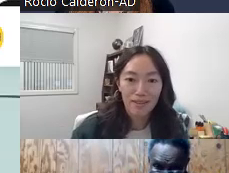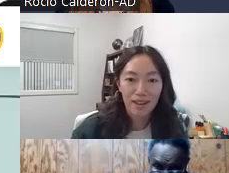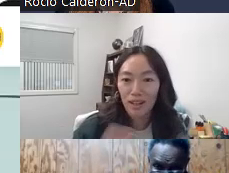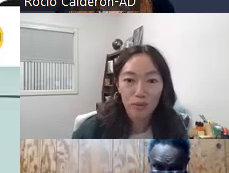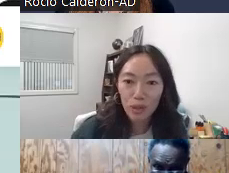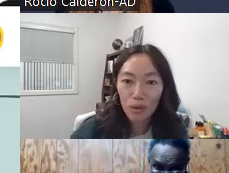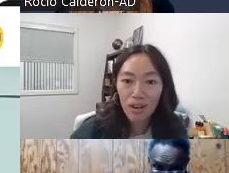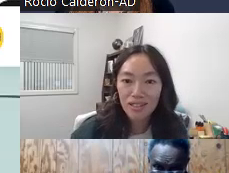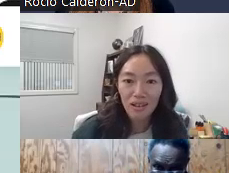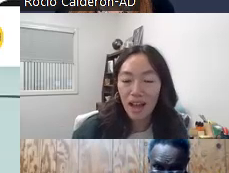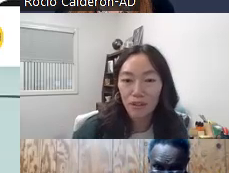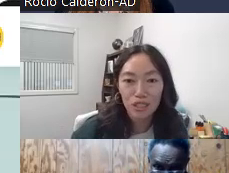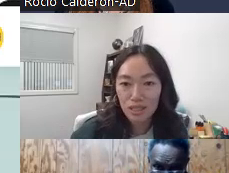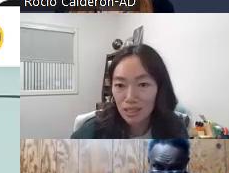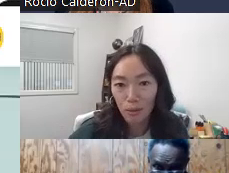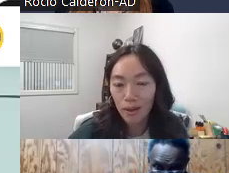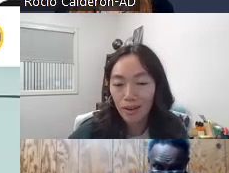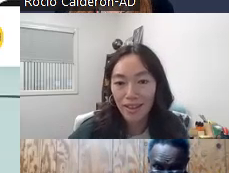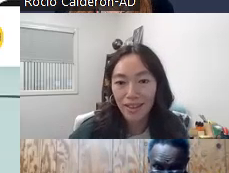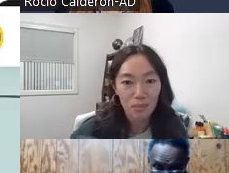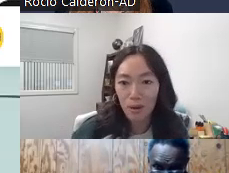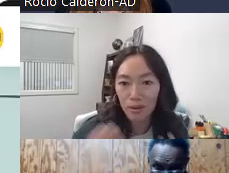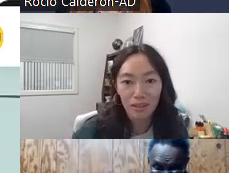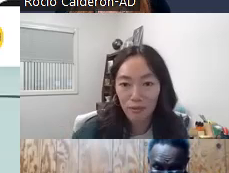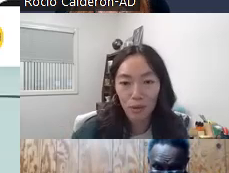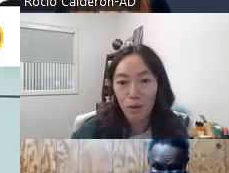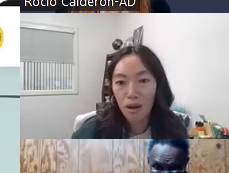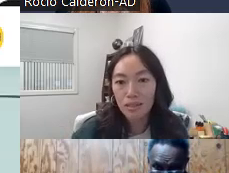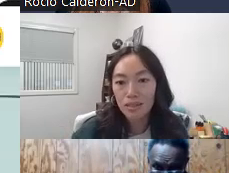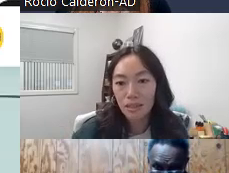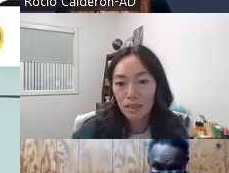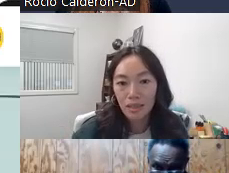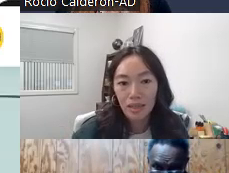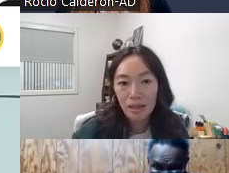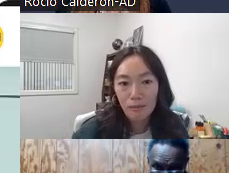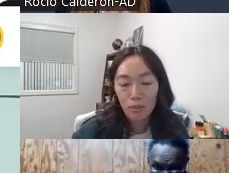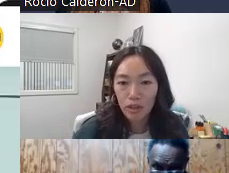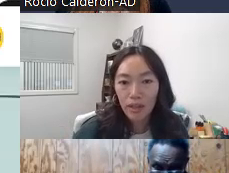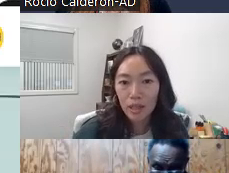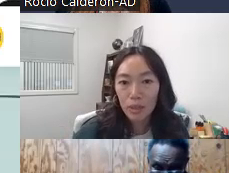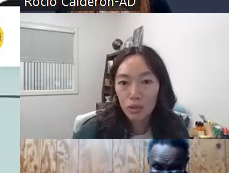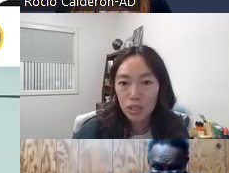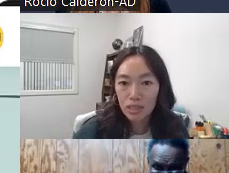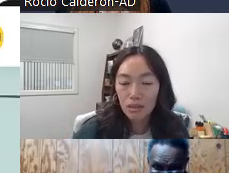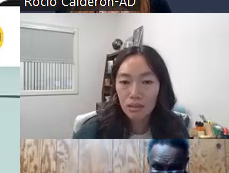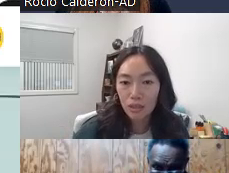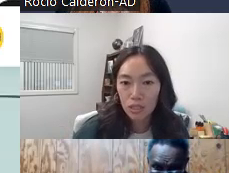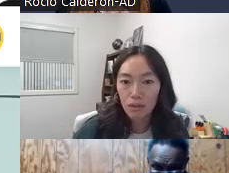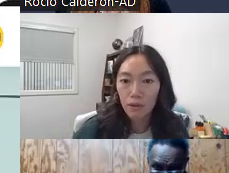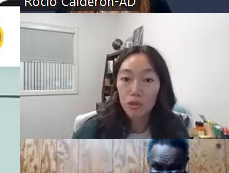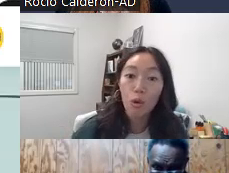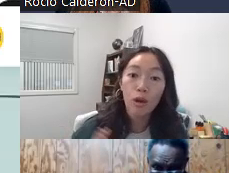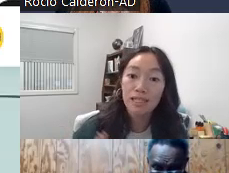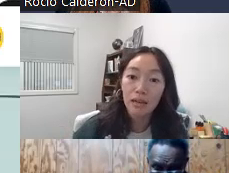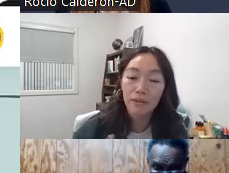know, what an electric vehicle costs. On average, this is like what a gas powered like vehicle cost. Wondering if that could be